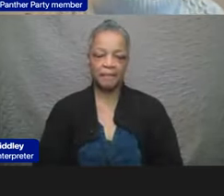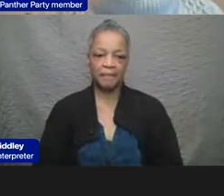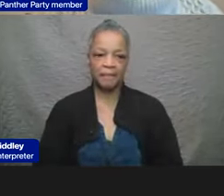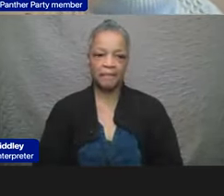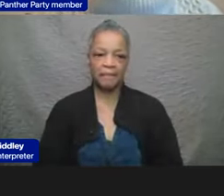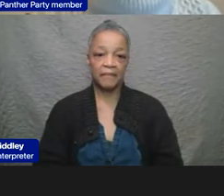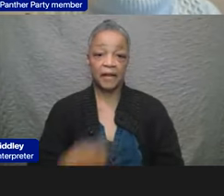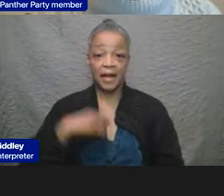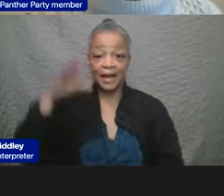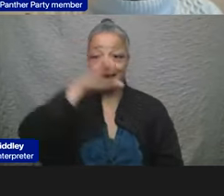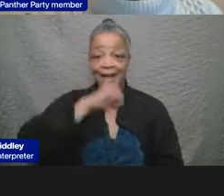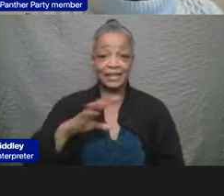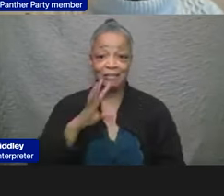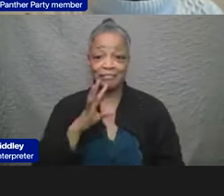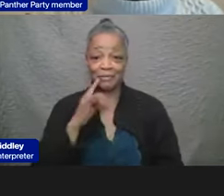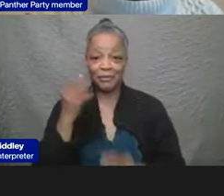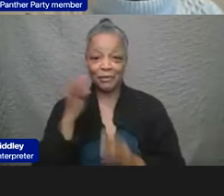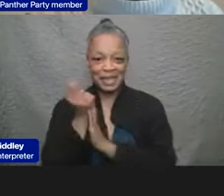I guess I have spoken 10 minutes.